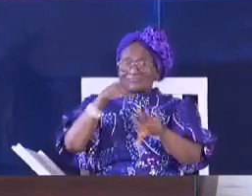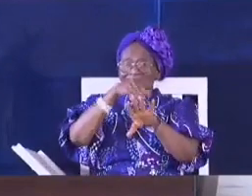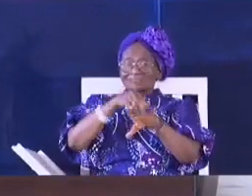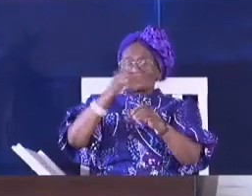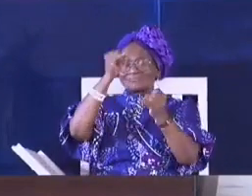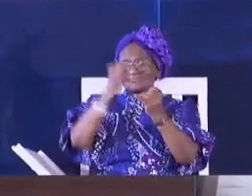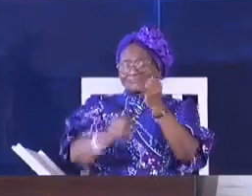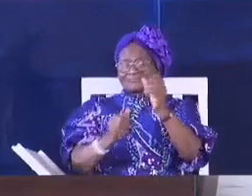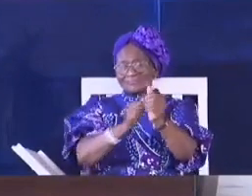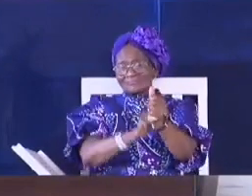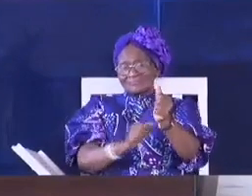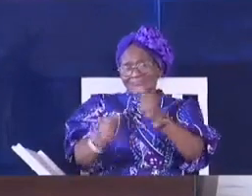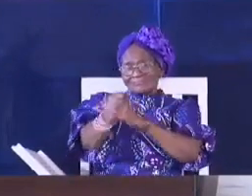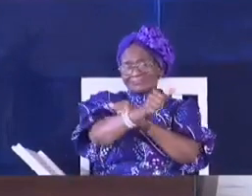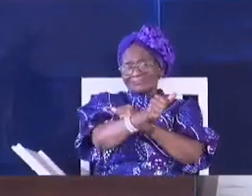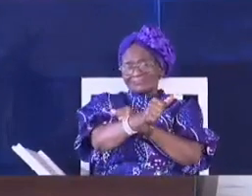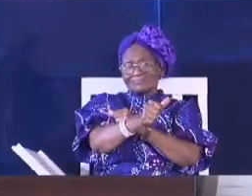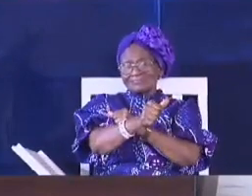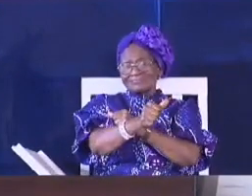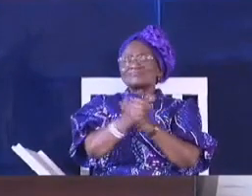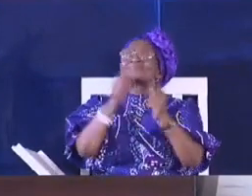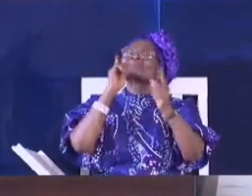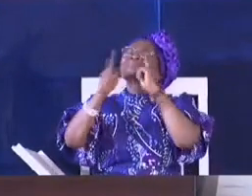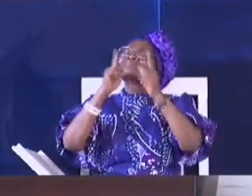Go ahead, talk to the Almighty God.